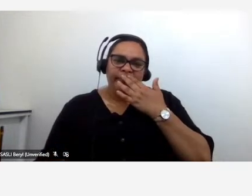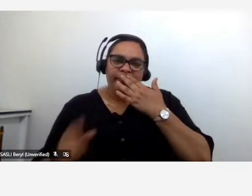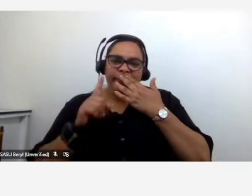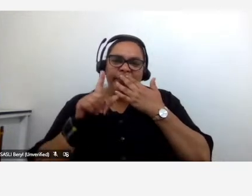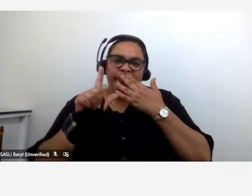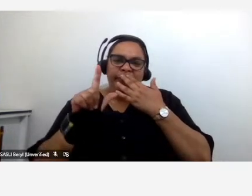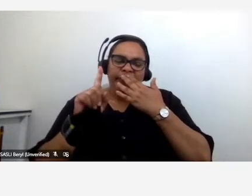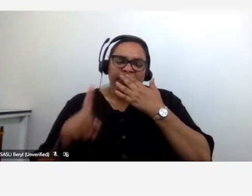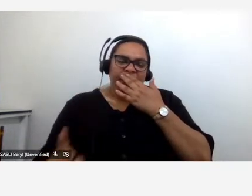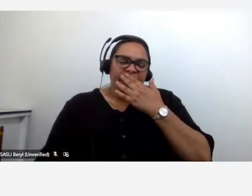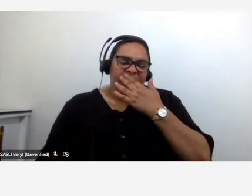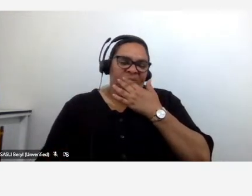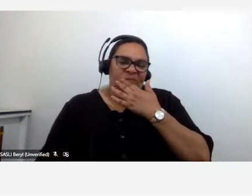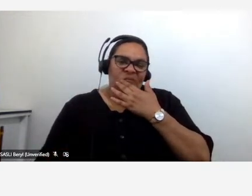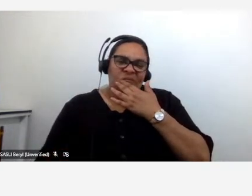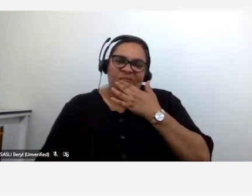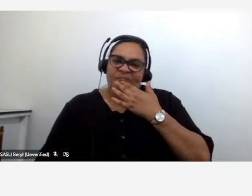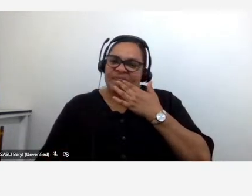171.